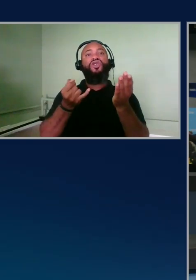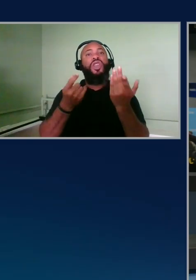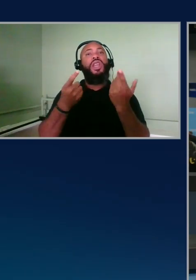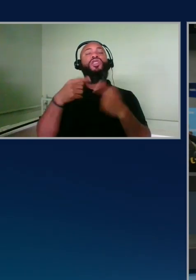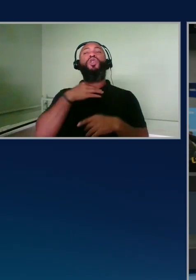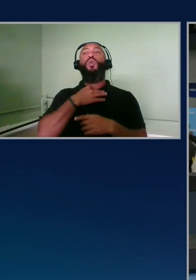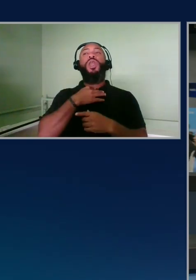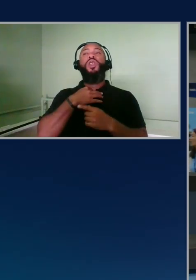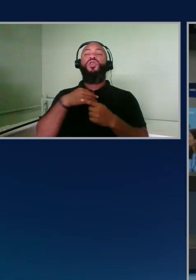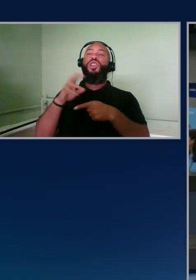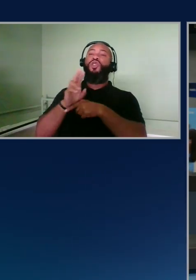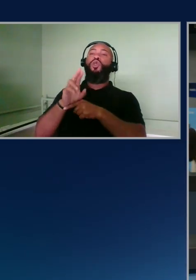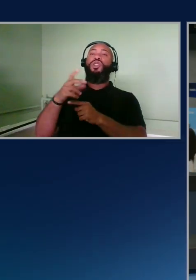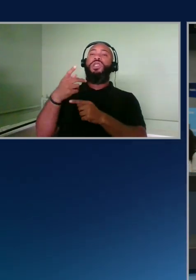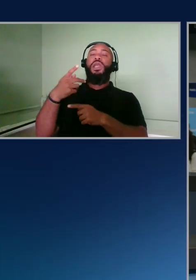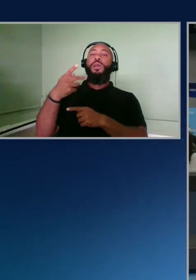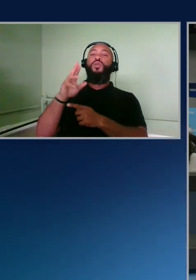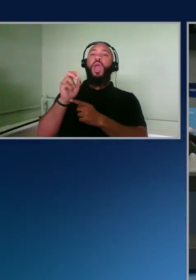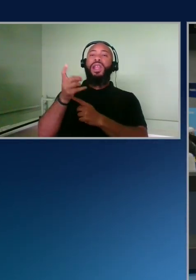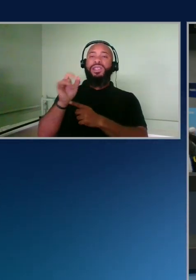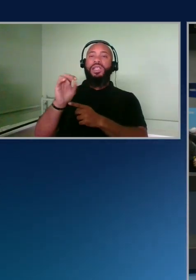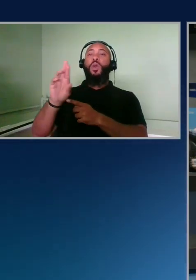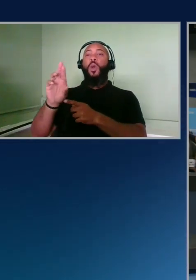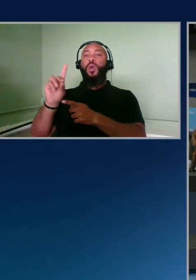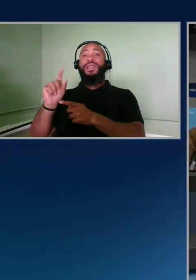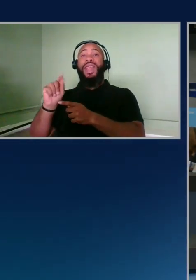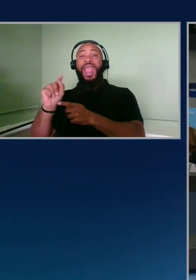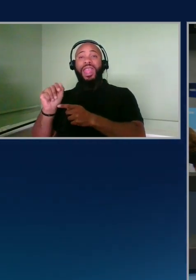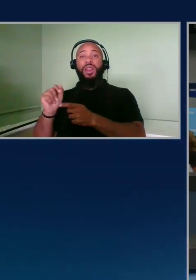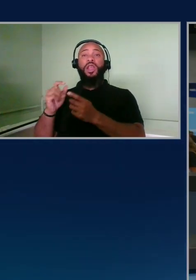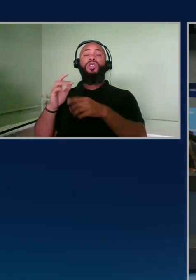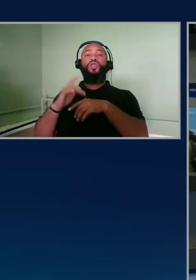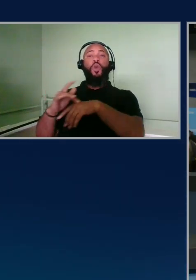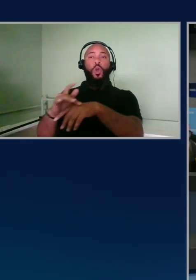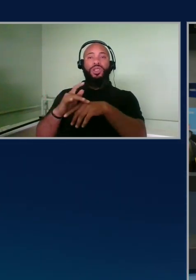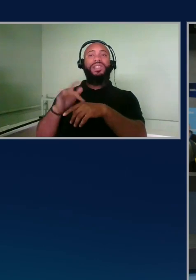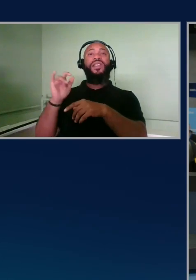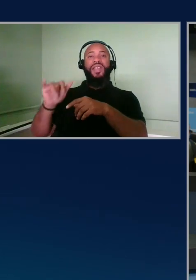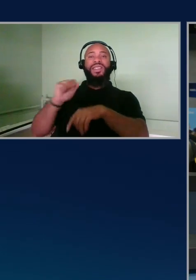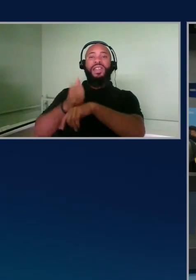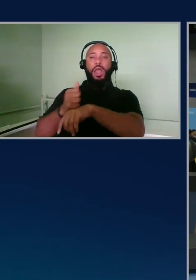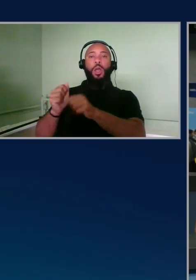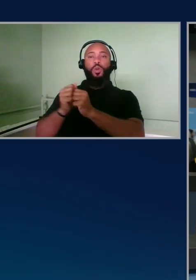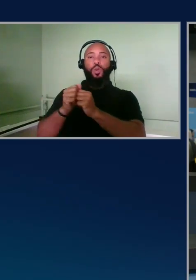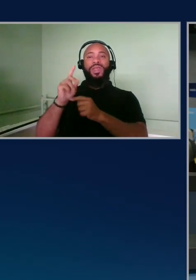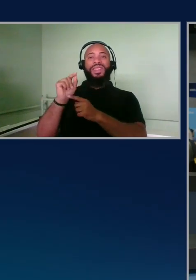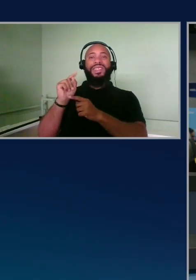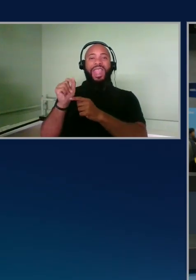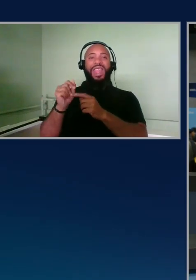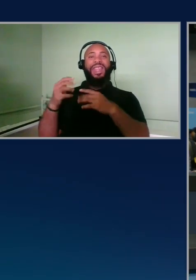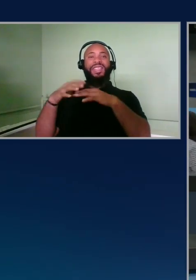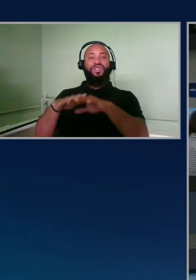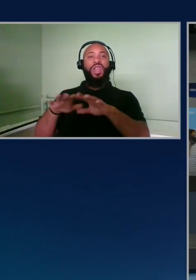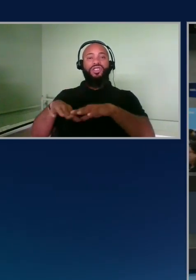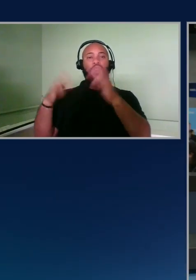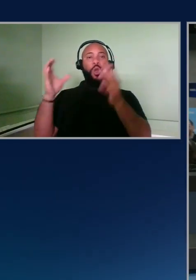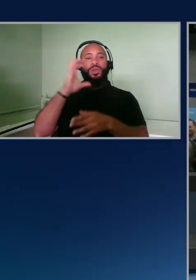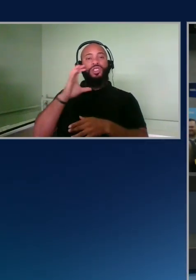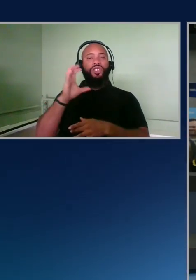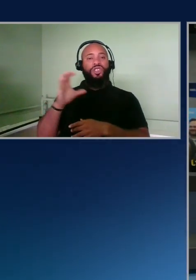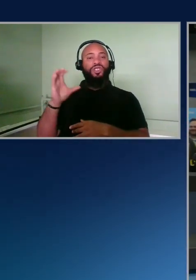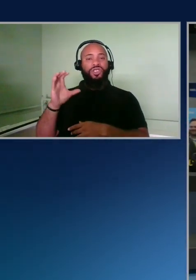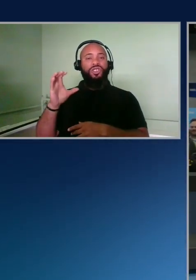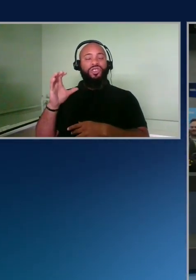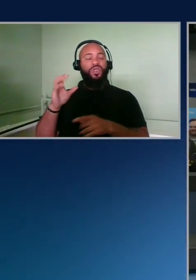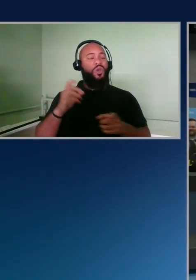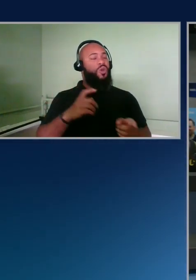or a data source that gets set up for integration with OpenSearch. Wow, that's pretty cool, because I like anything that involves